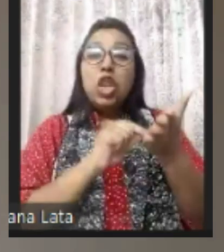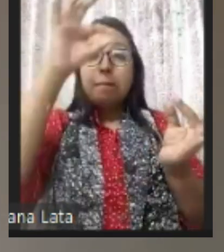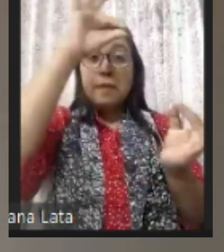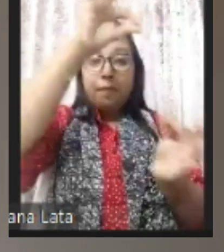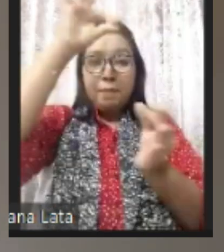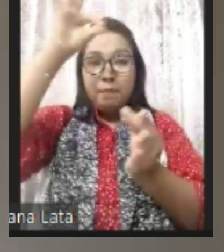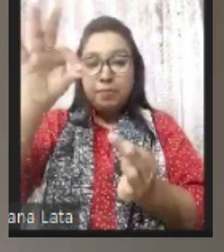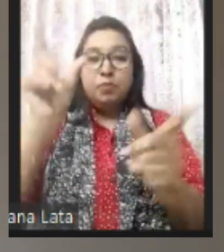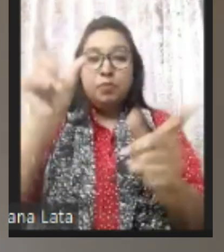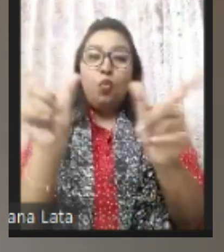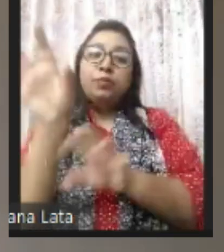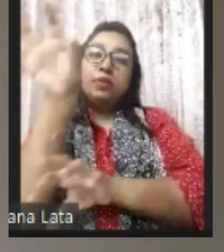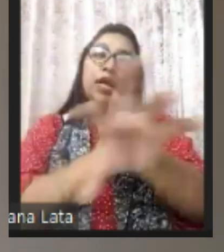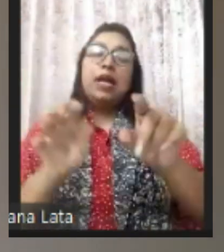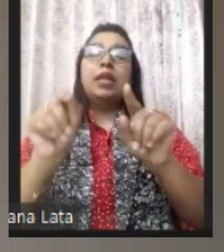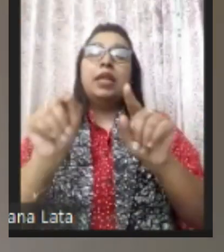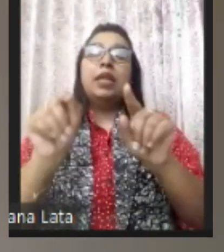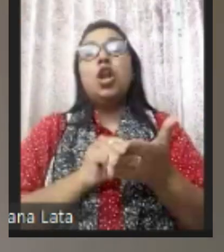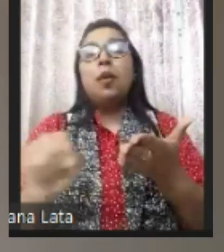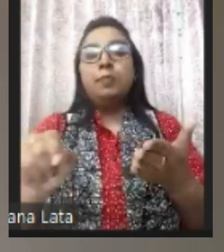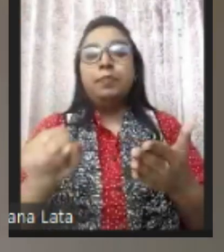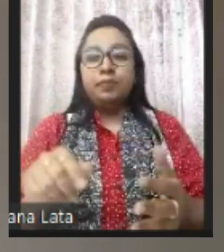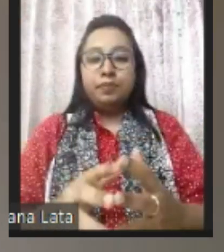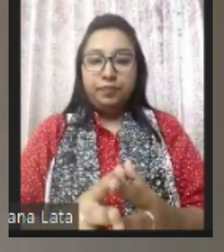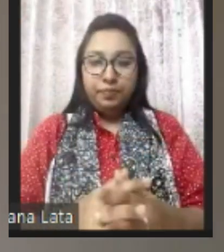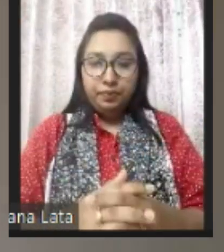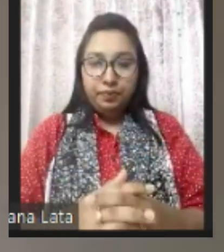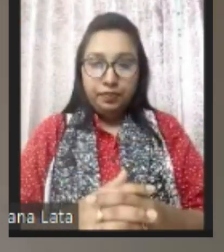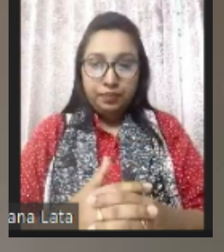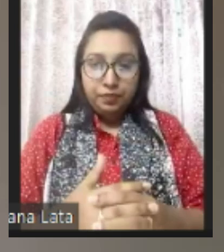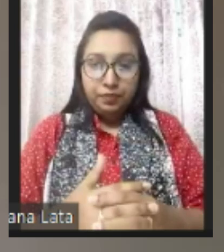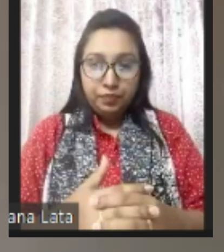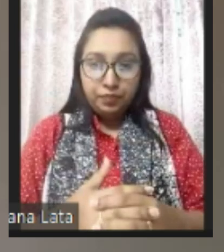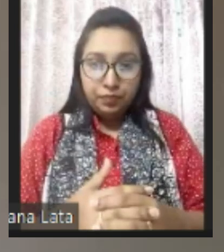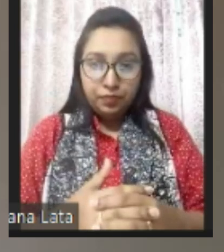with disabilities are involved in the design and testing,